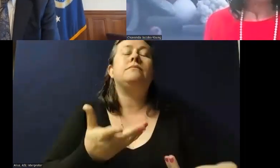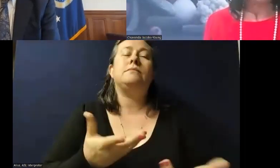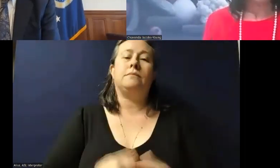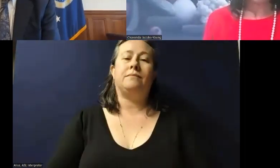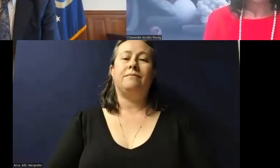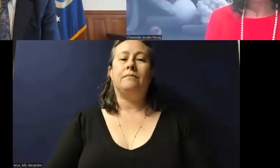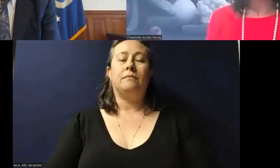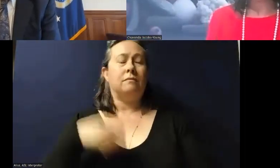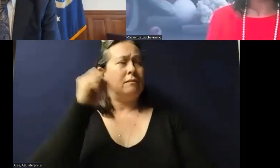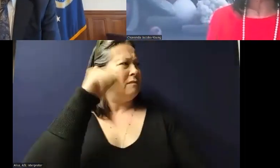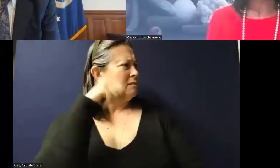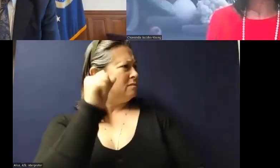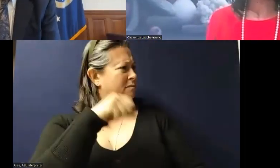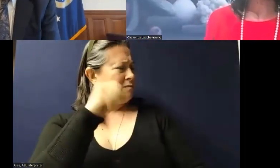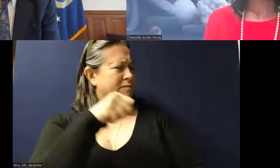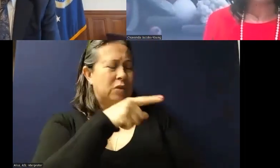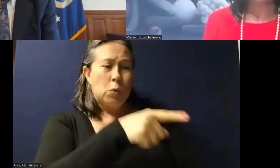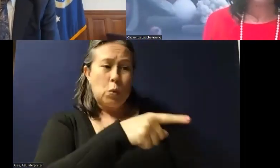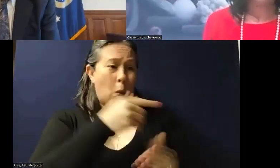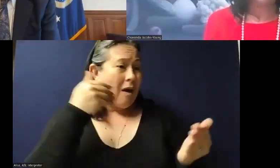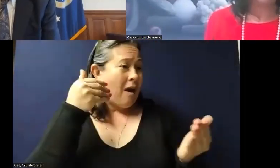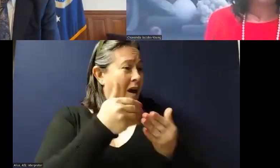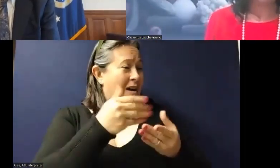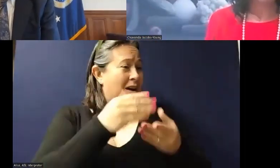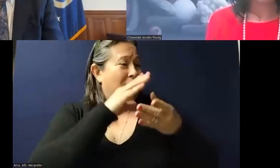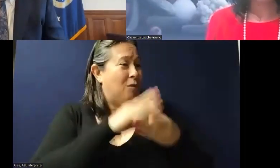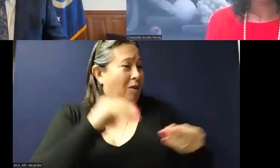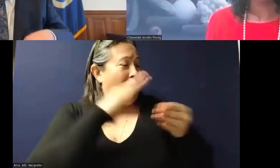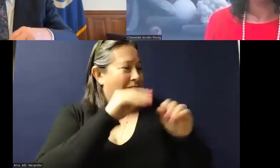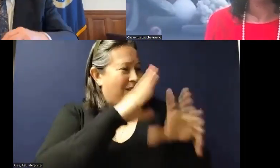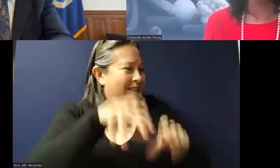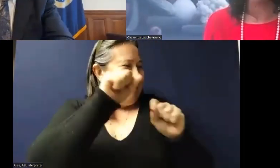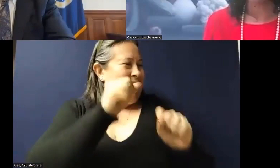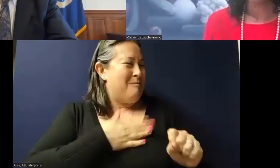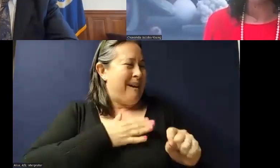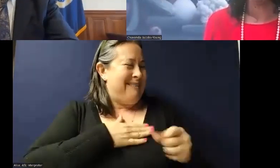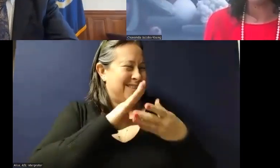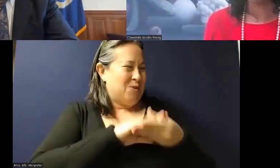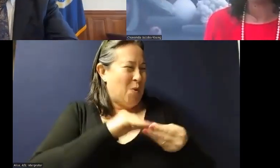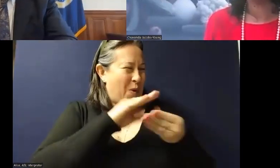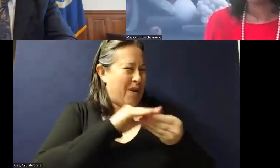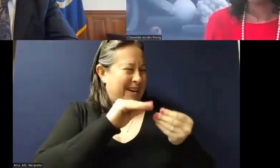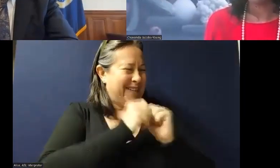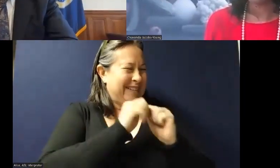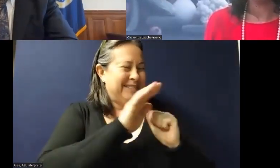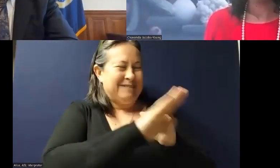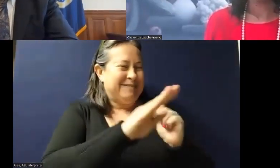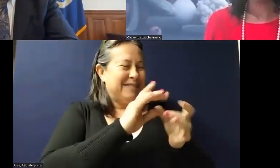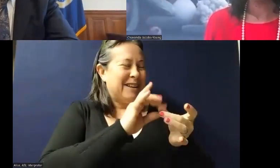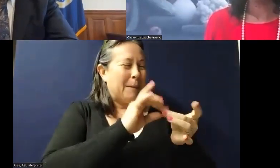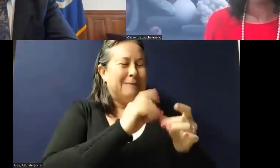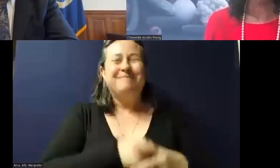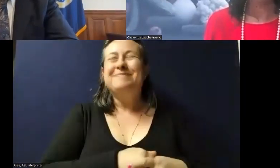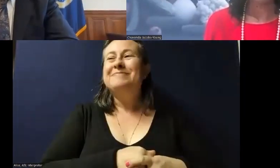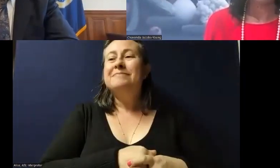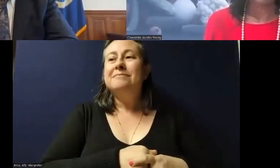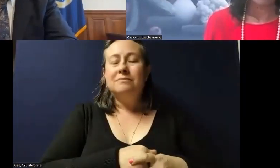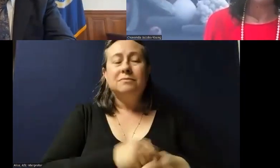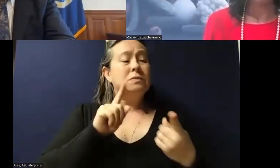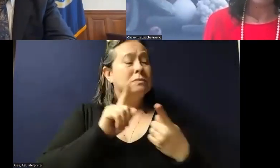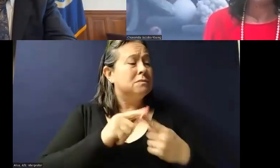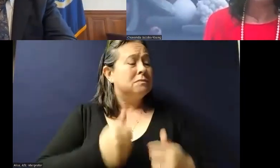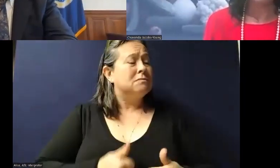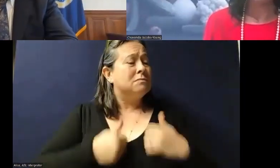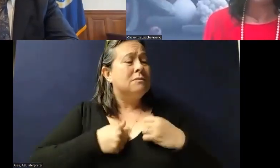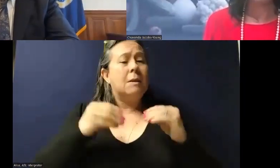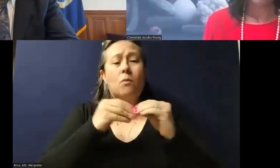Absolutely. You almost told my story there at the, you know, with your comments. And to live higher quality lives.